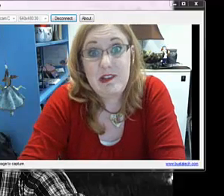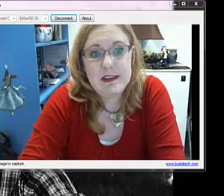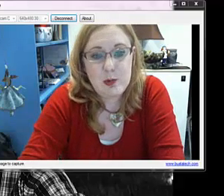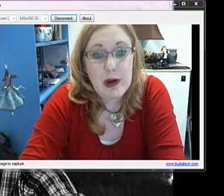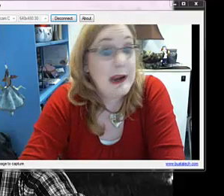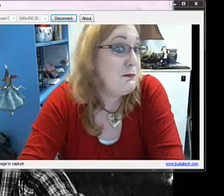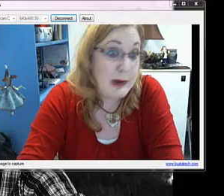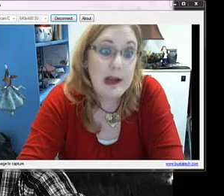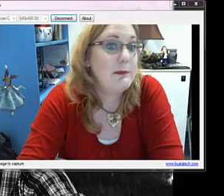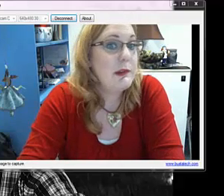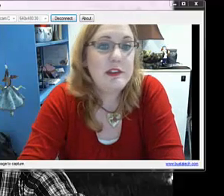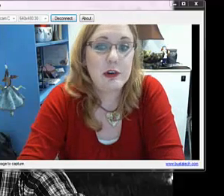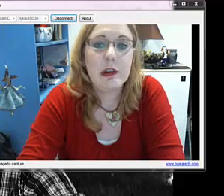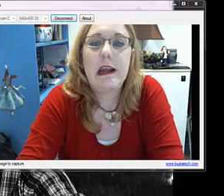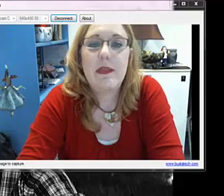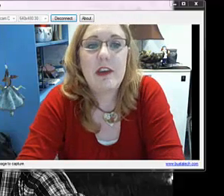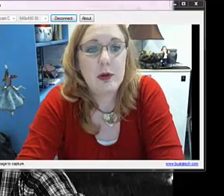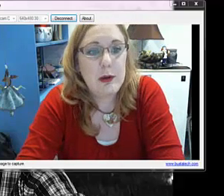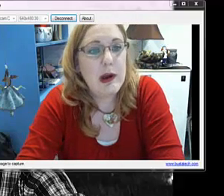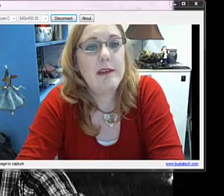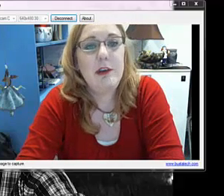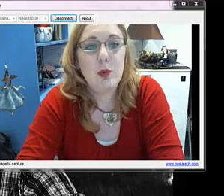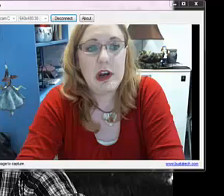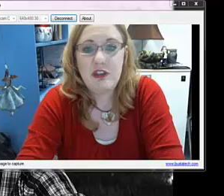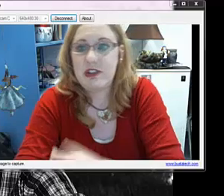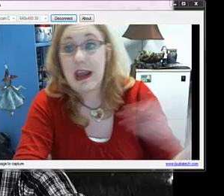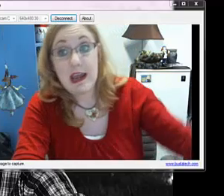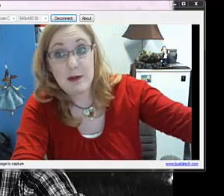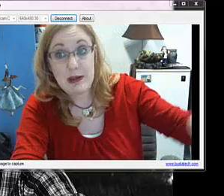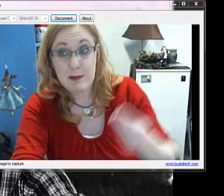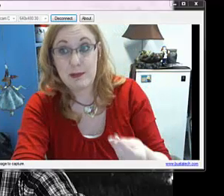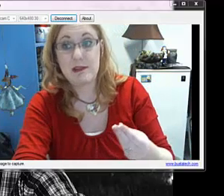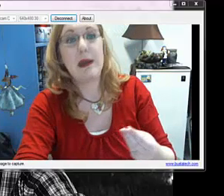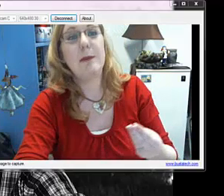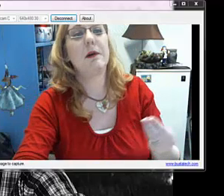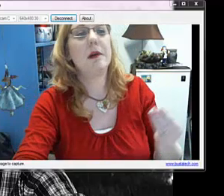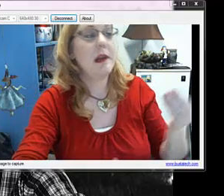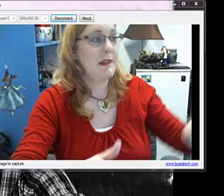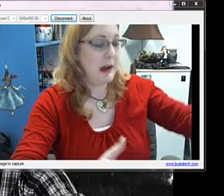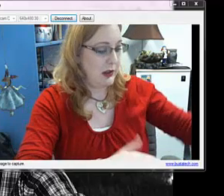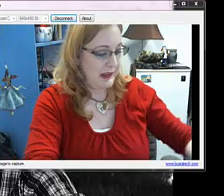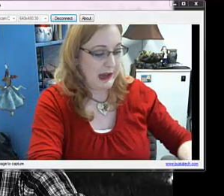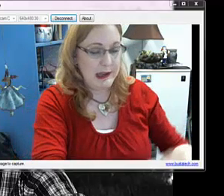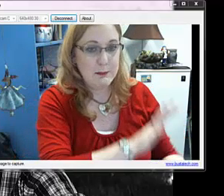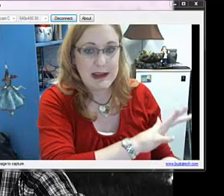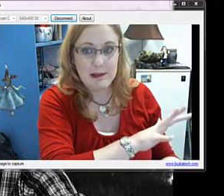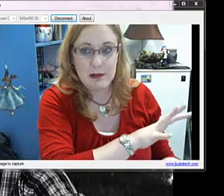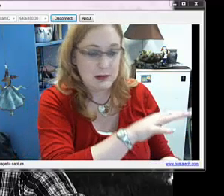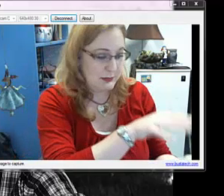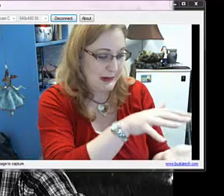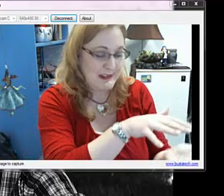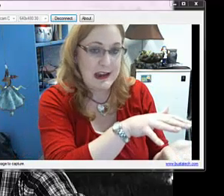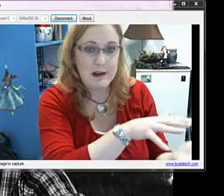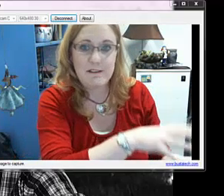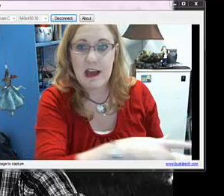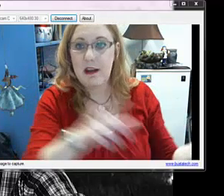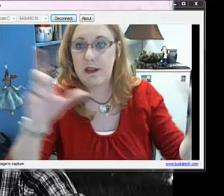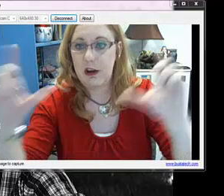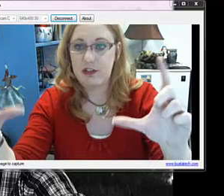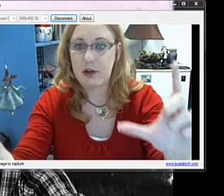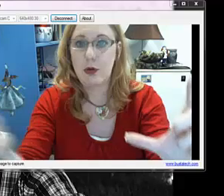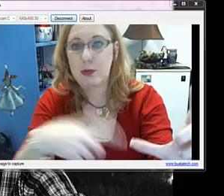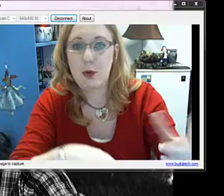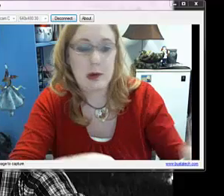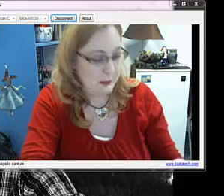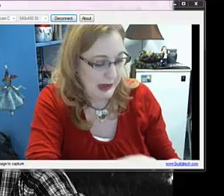the easiest way, but certainly not the only way. If you want to just hand me the piece of paper, then I'll get my stack of that, and then